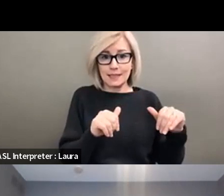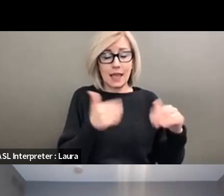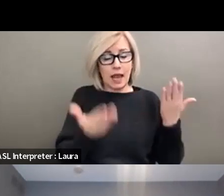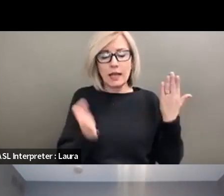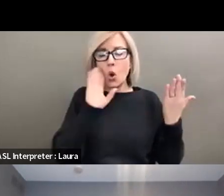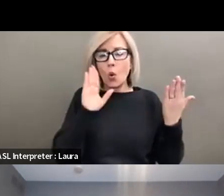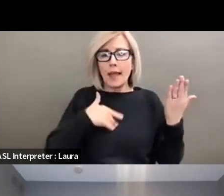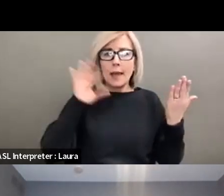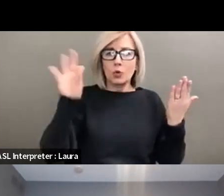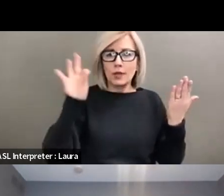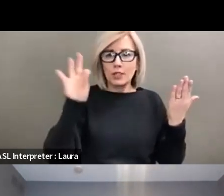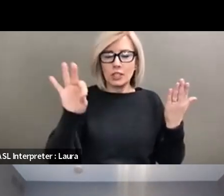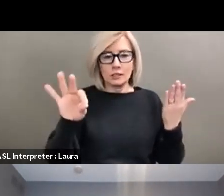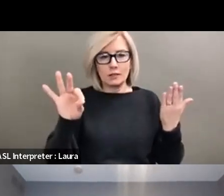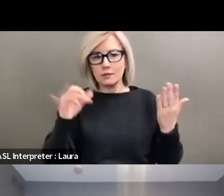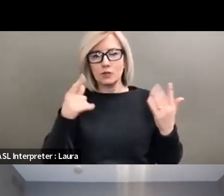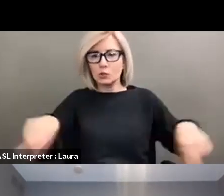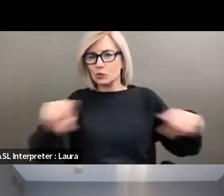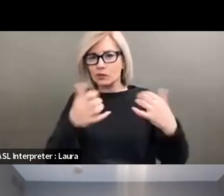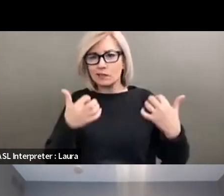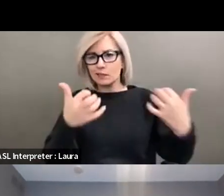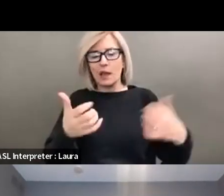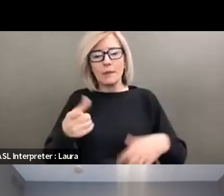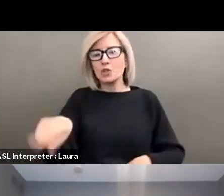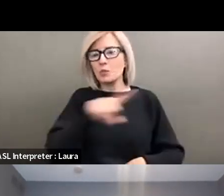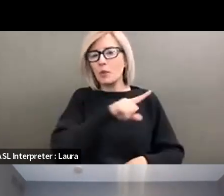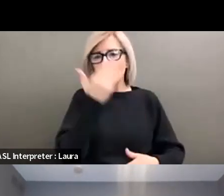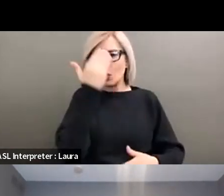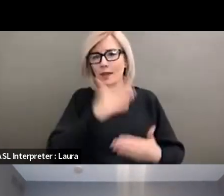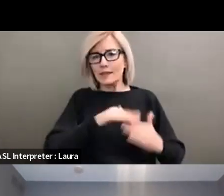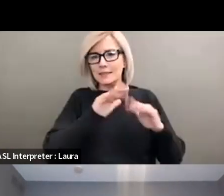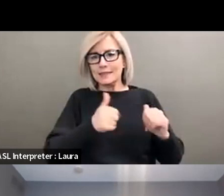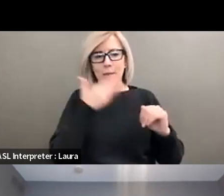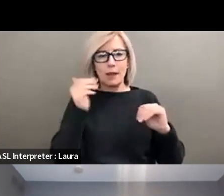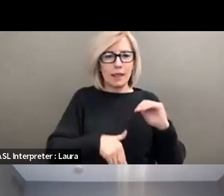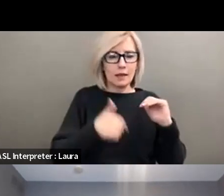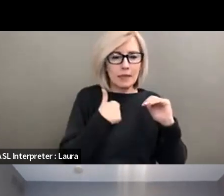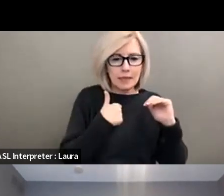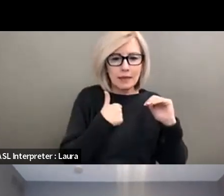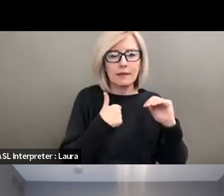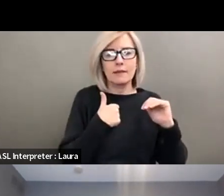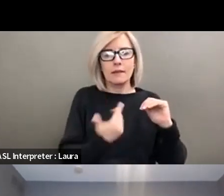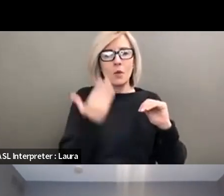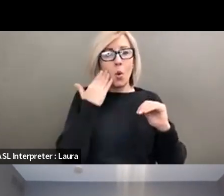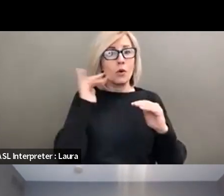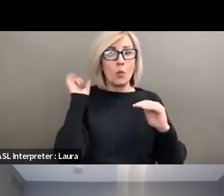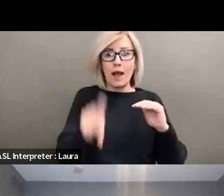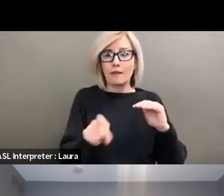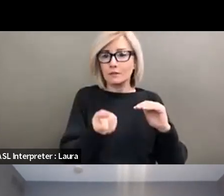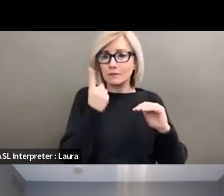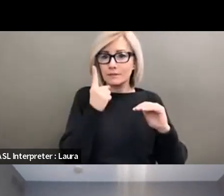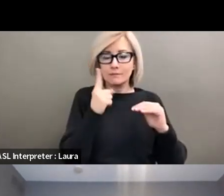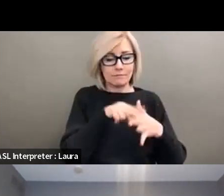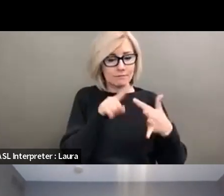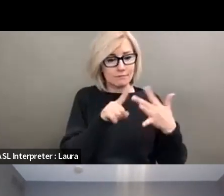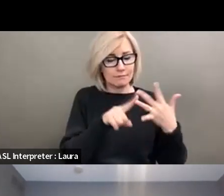the choir on this call, because all of you probably know the system better than I, and know that you have to understand things